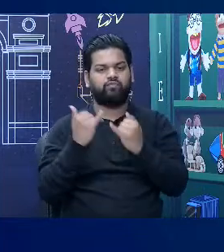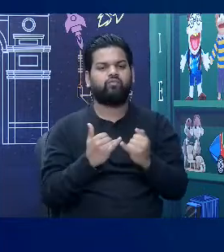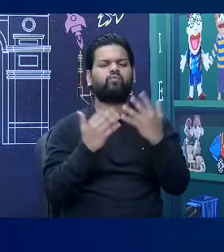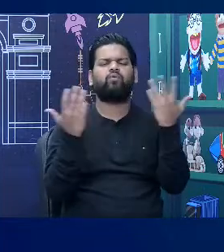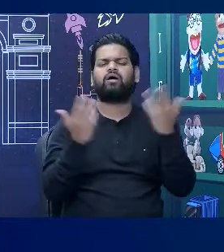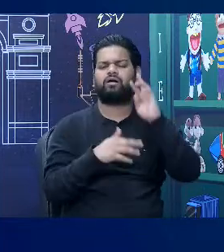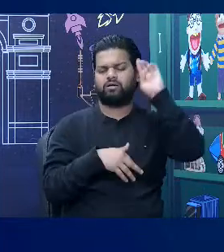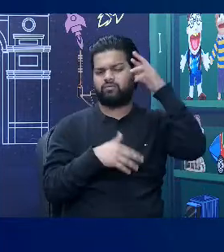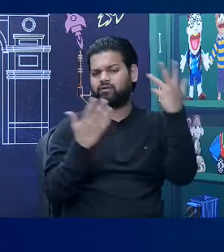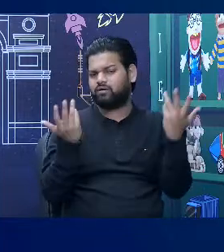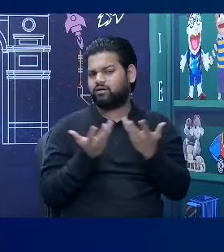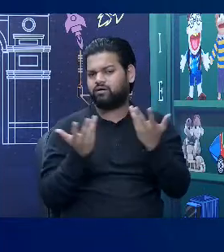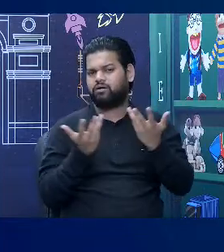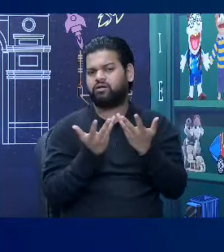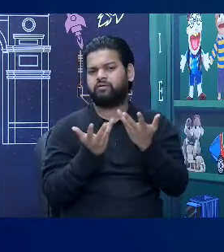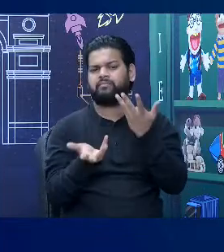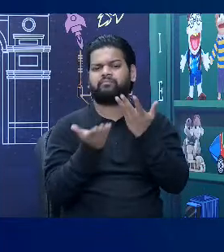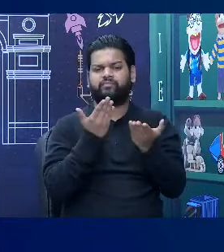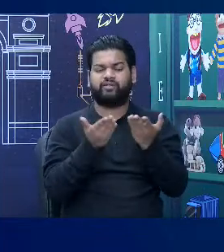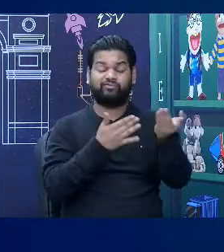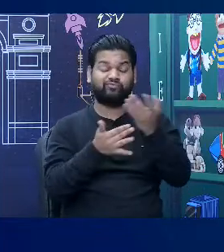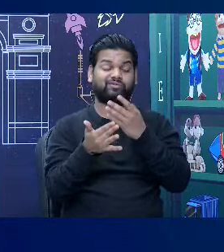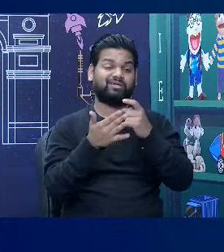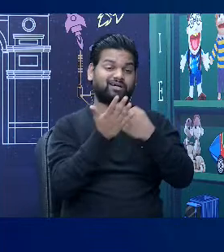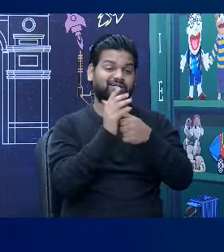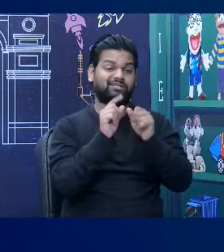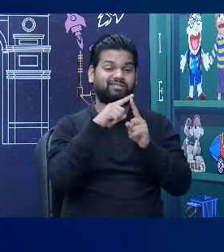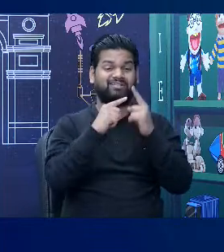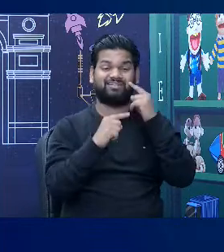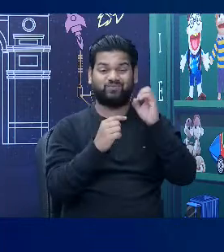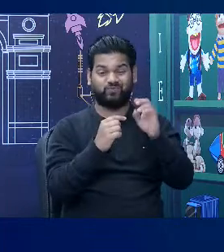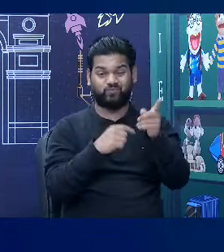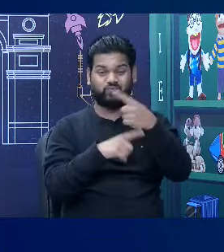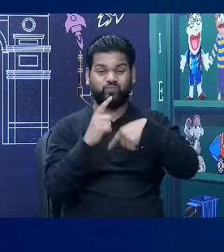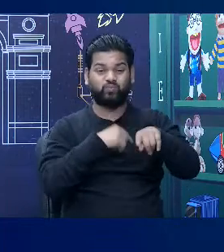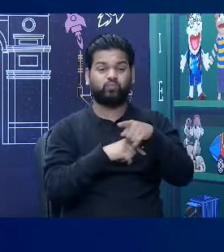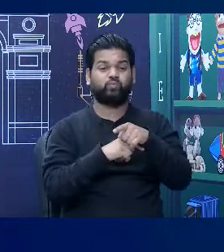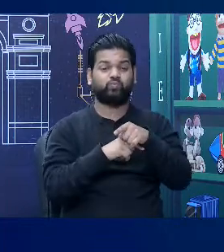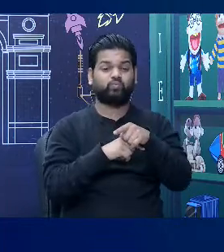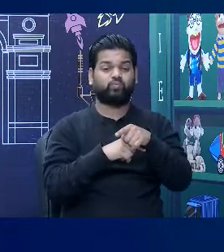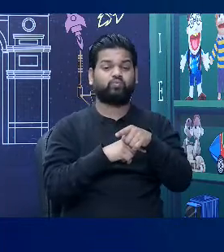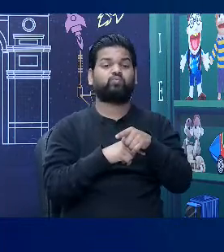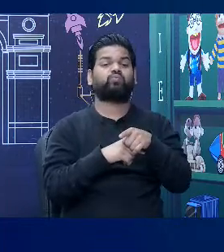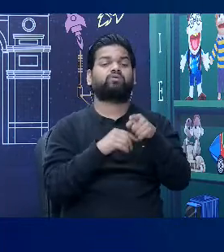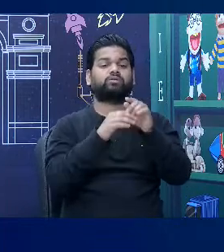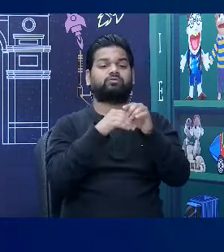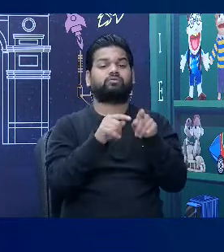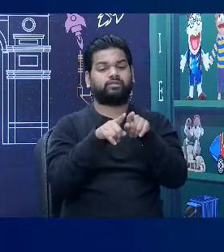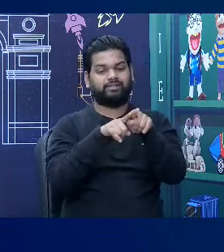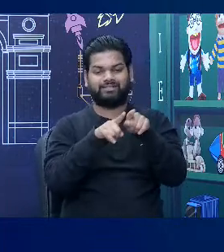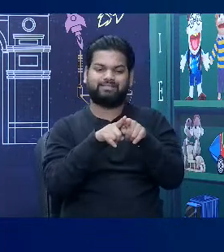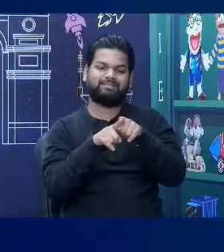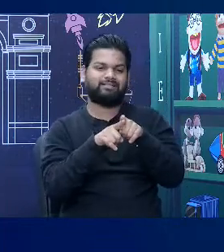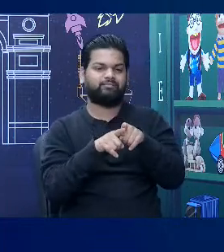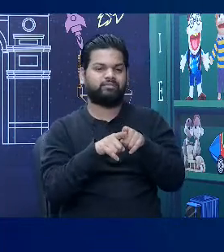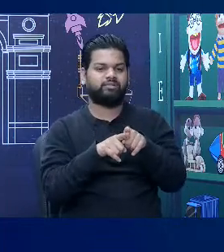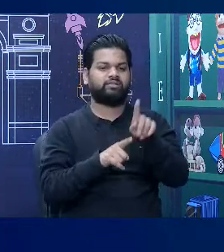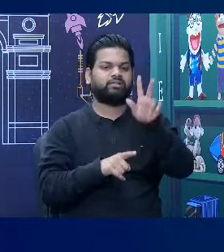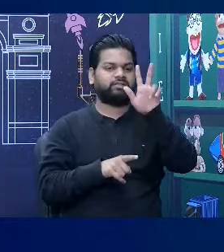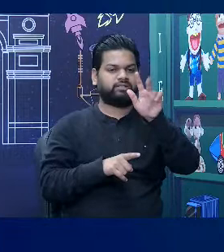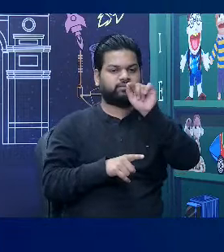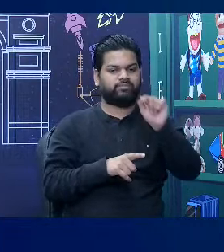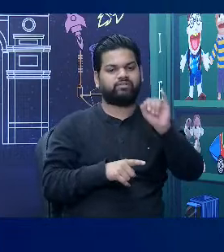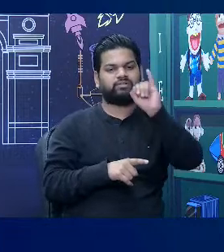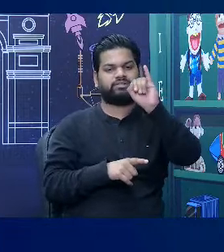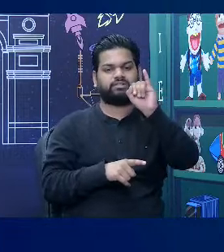numbers may or may not be equal to their numerator or denominator, children. Okay. For example, let us see,